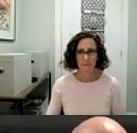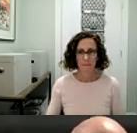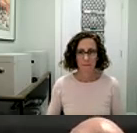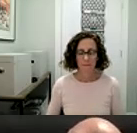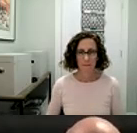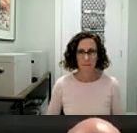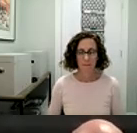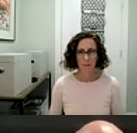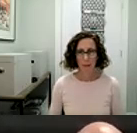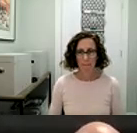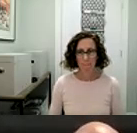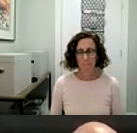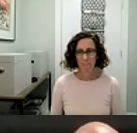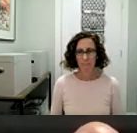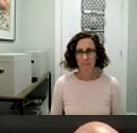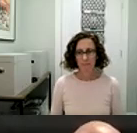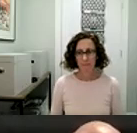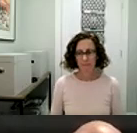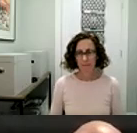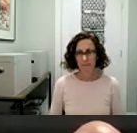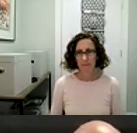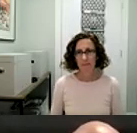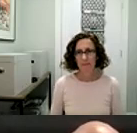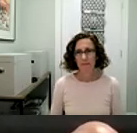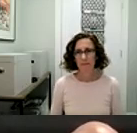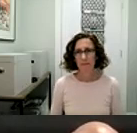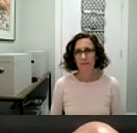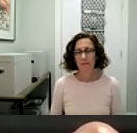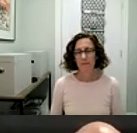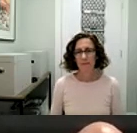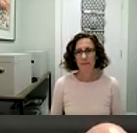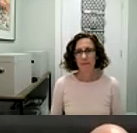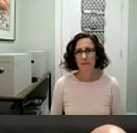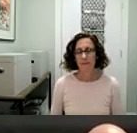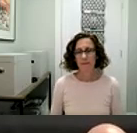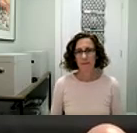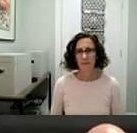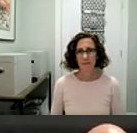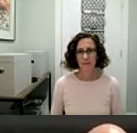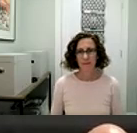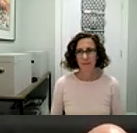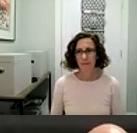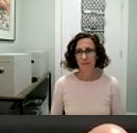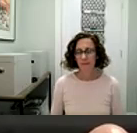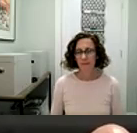My history with public art has included many object-based and site-specific artworks integrated with a site.